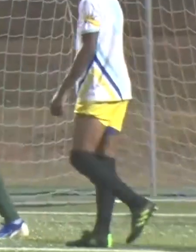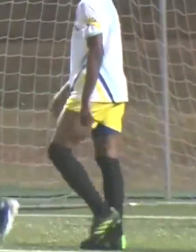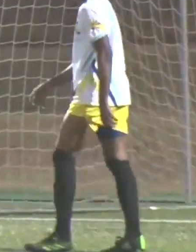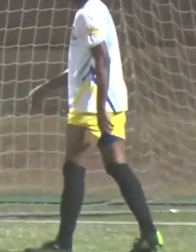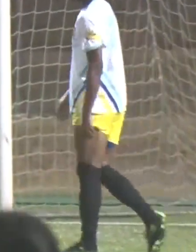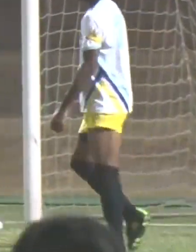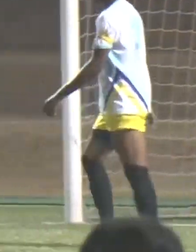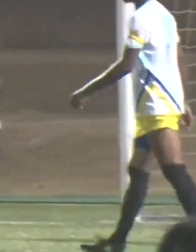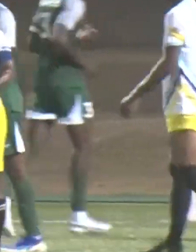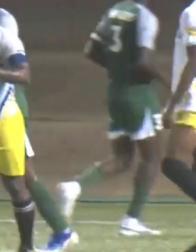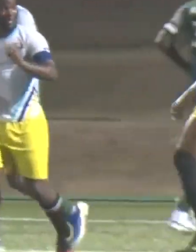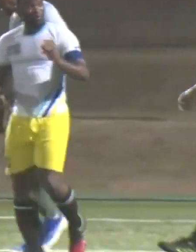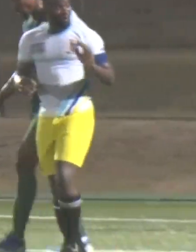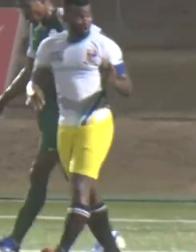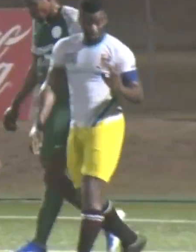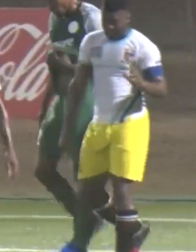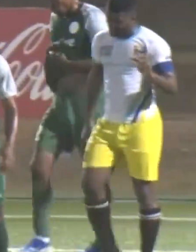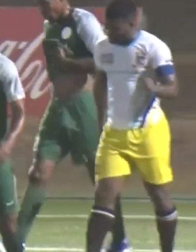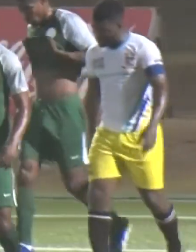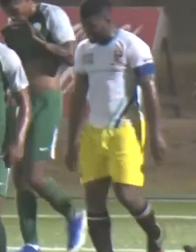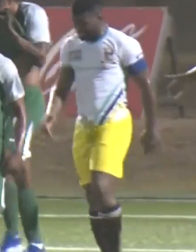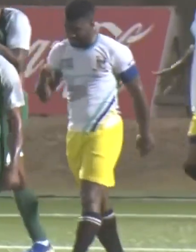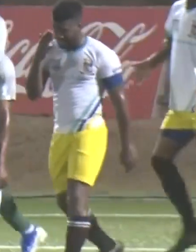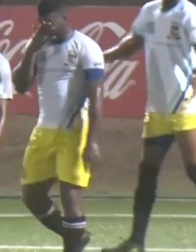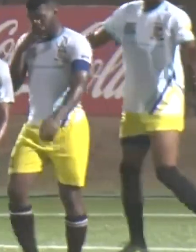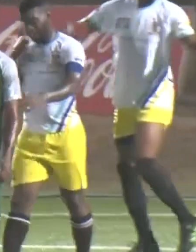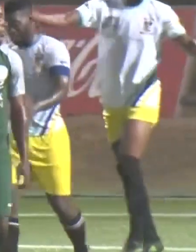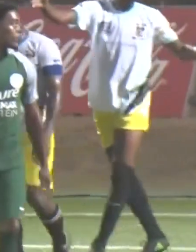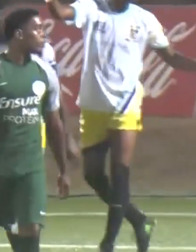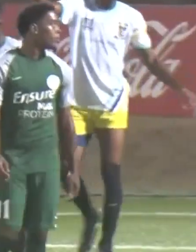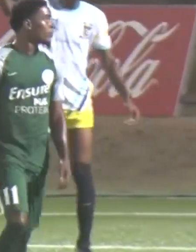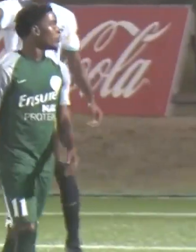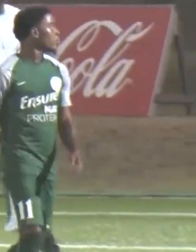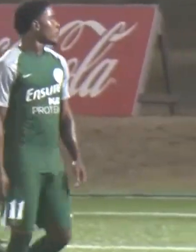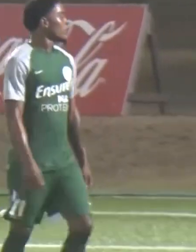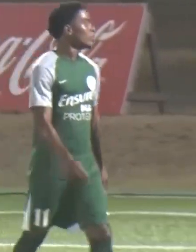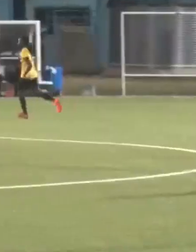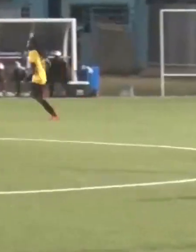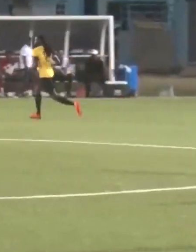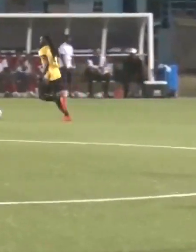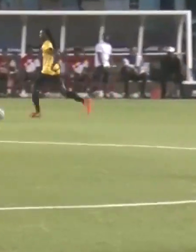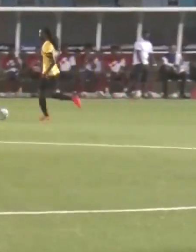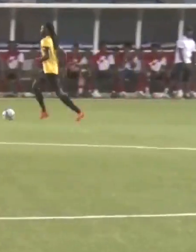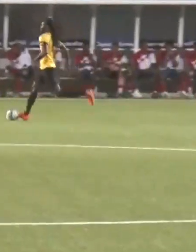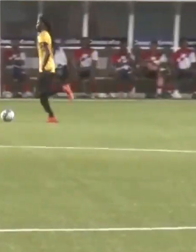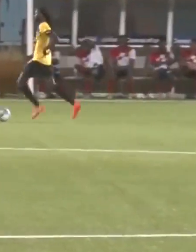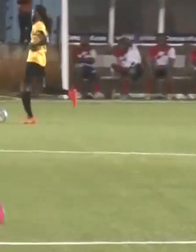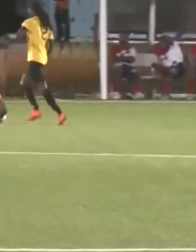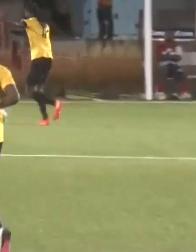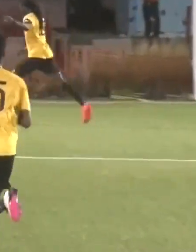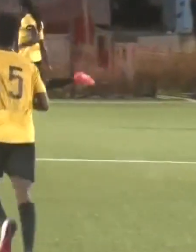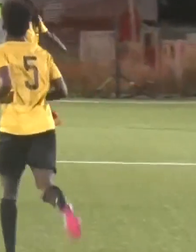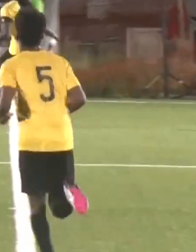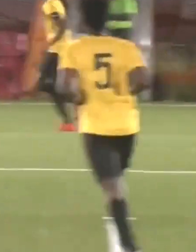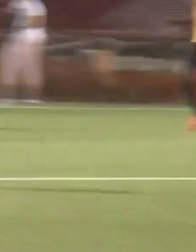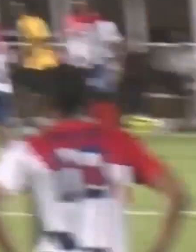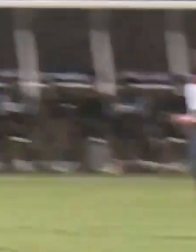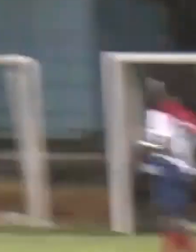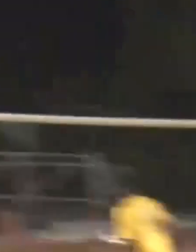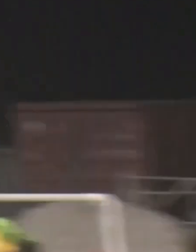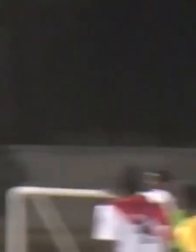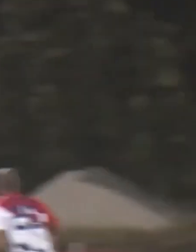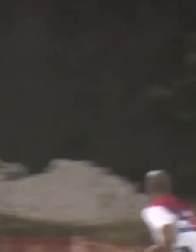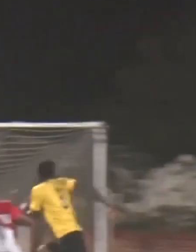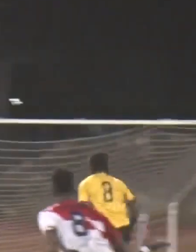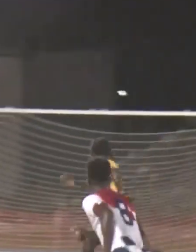playing like $1 million. 6-0 winners over Barbados Soccer Academy. Next up, UWI Blackbirds in yellow battling Empire,